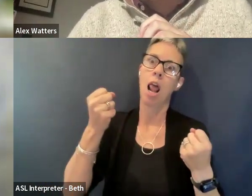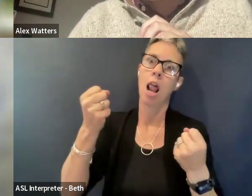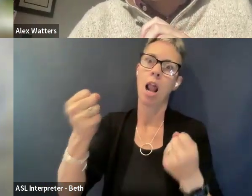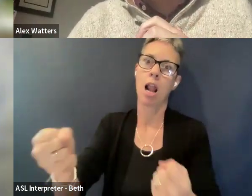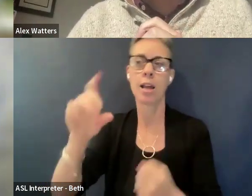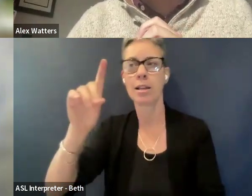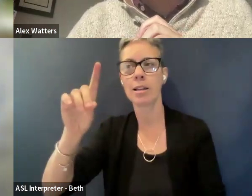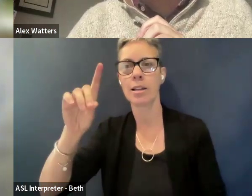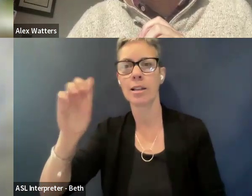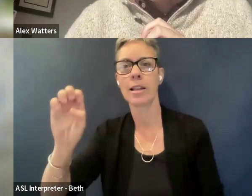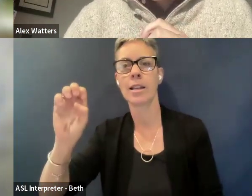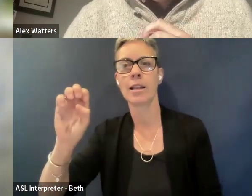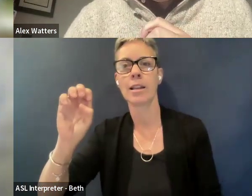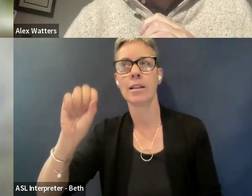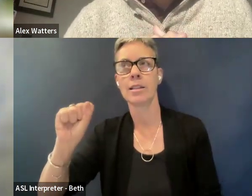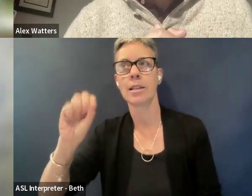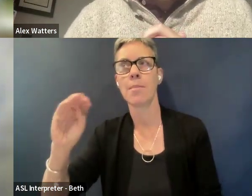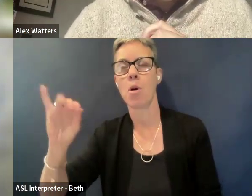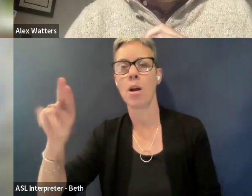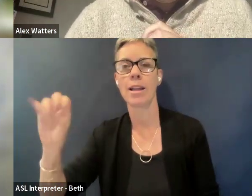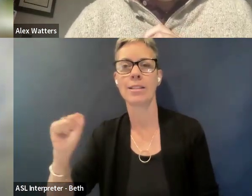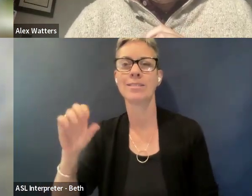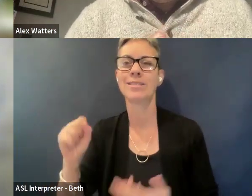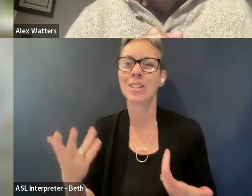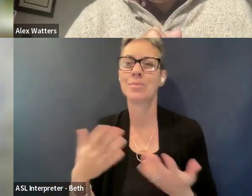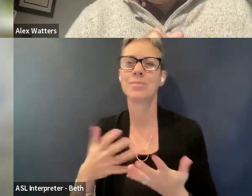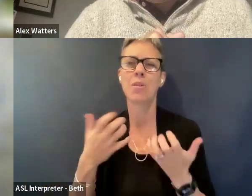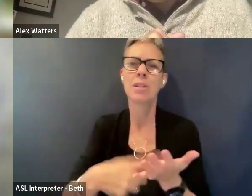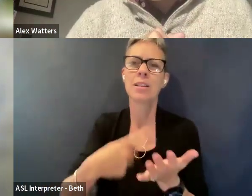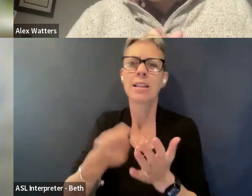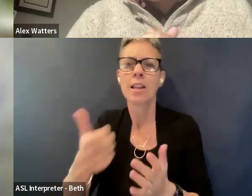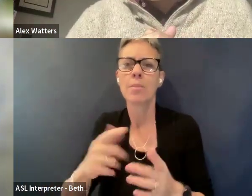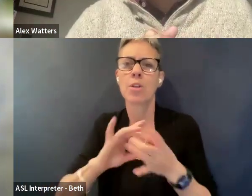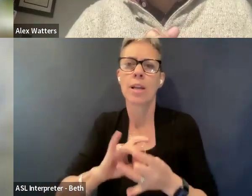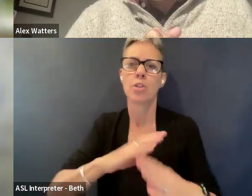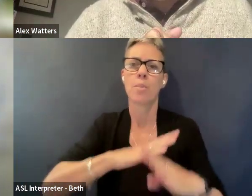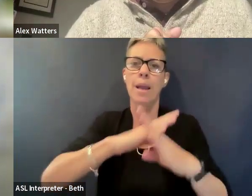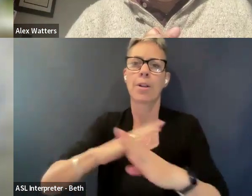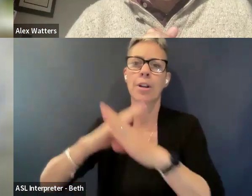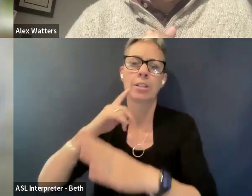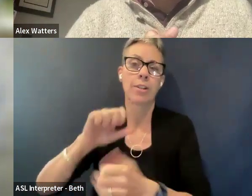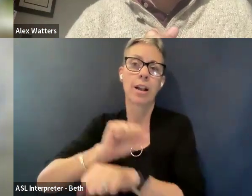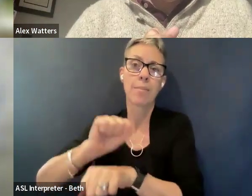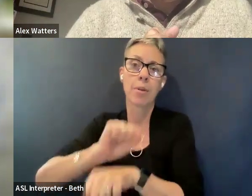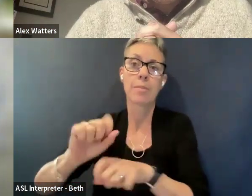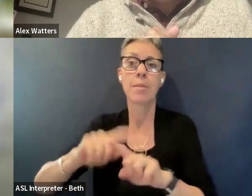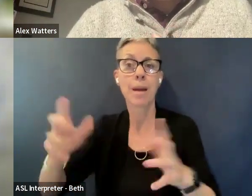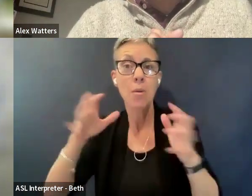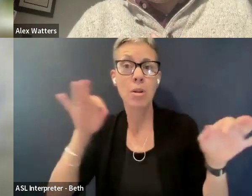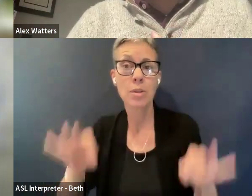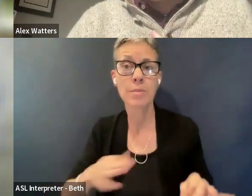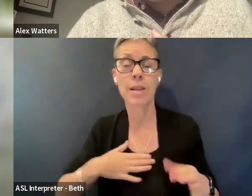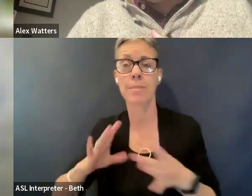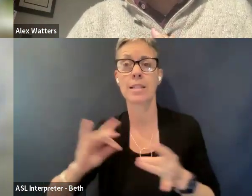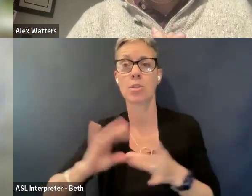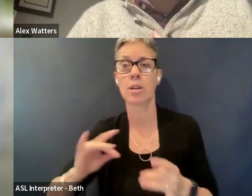forward to doing so throughout the session. I wanted to talk a little bit about the barriers before me with employment, but first I want to take you through my story. I had